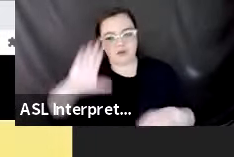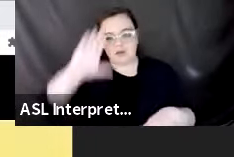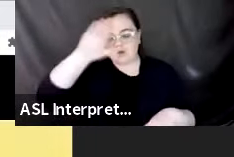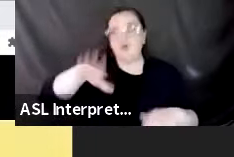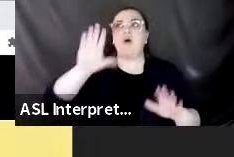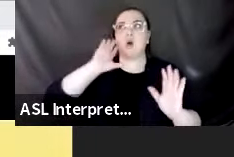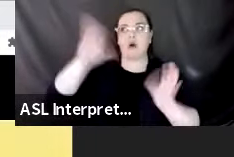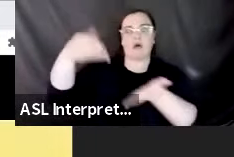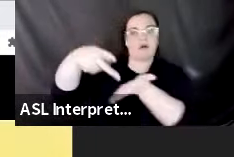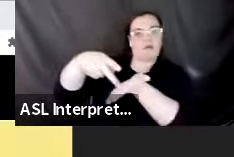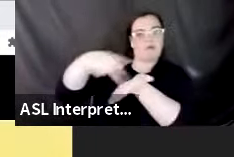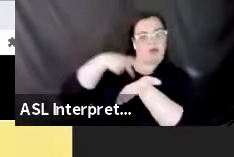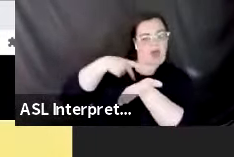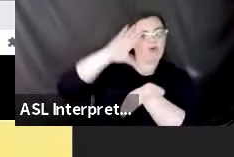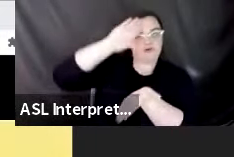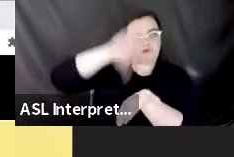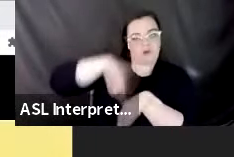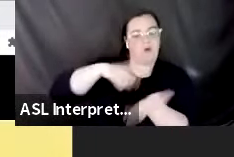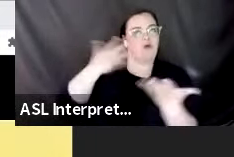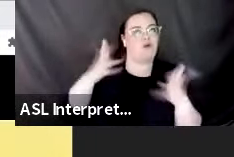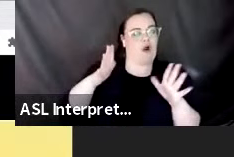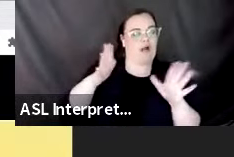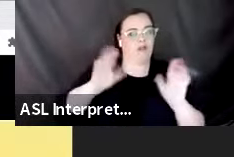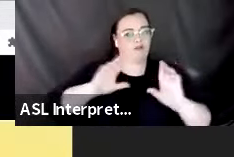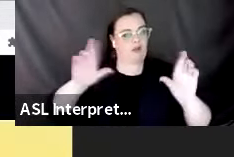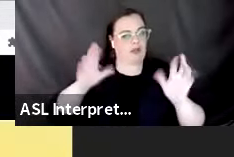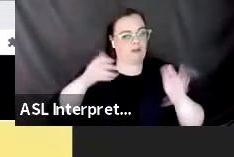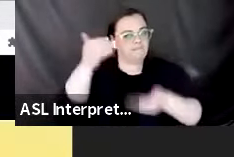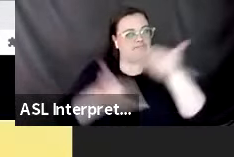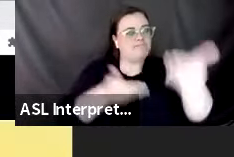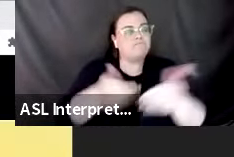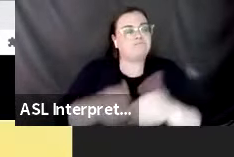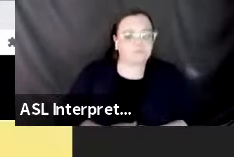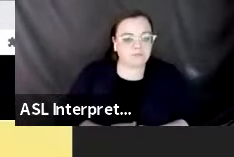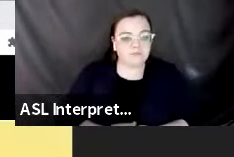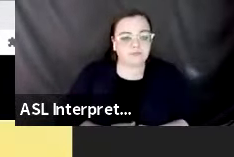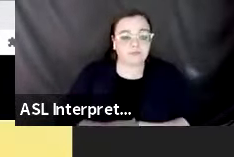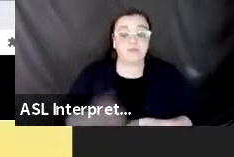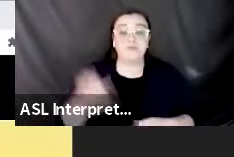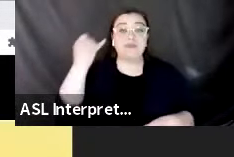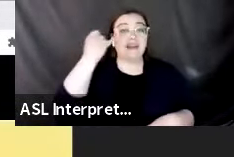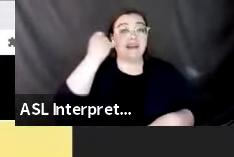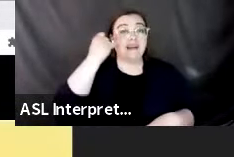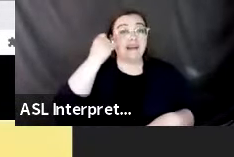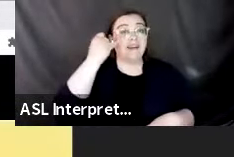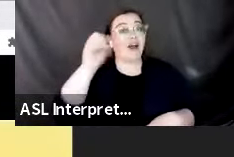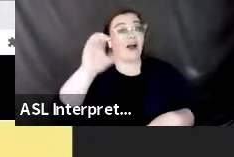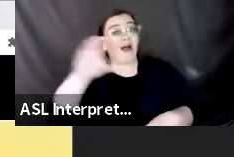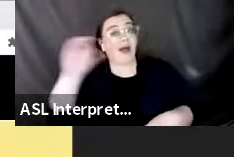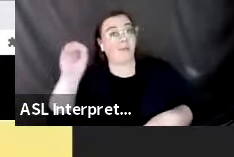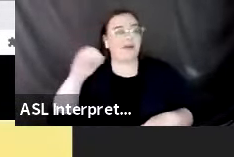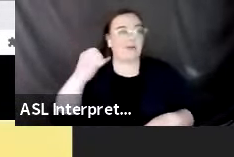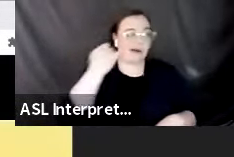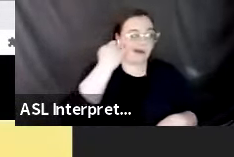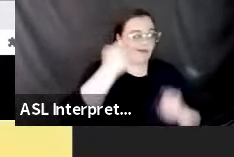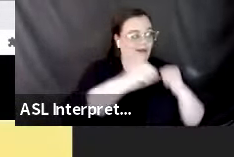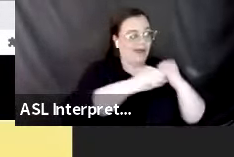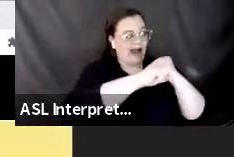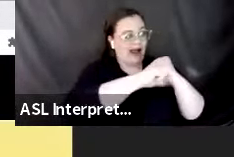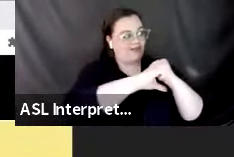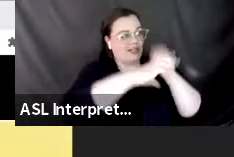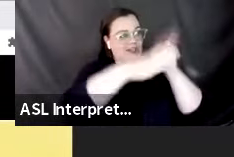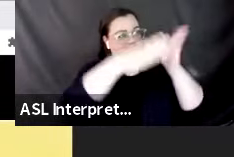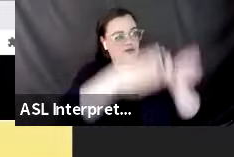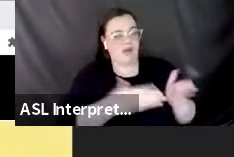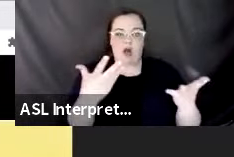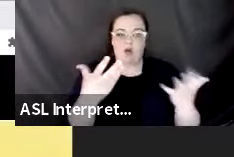will be receiving for that commercial. If a company or advertiser wants to use the upfront packages, they must